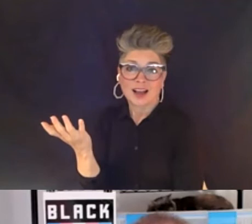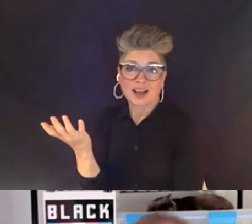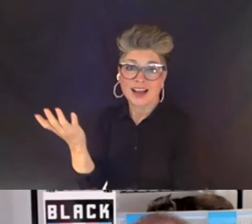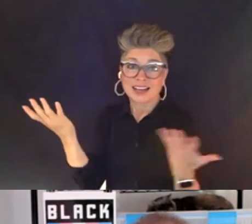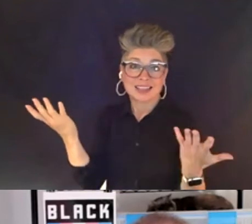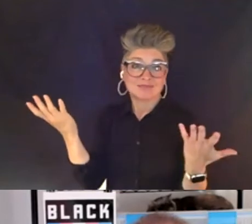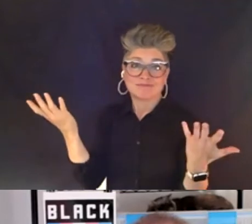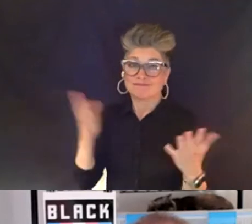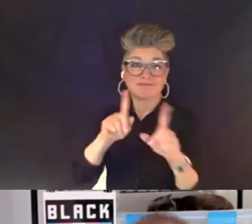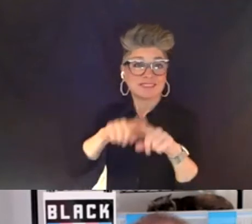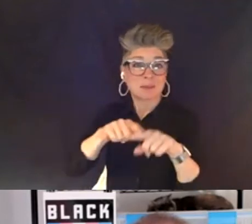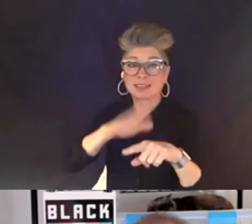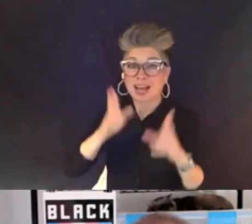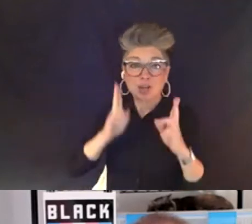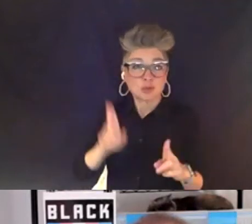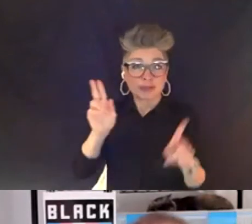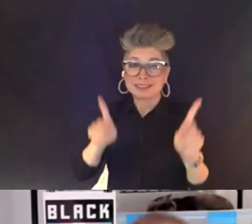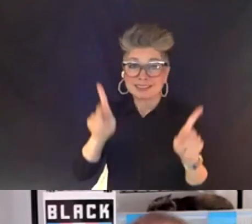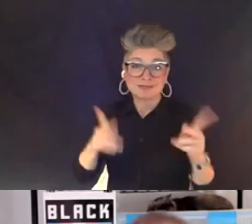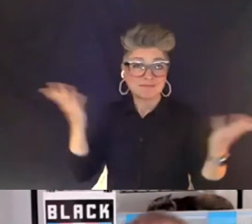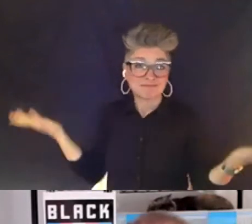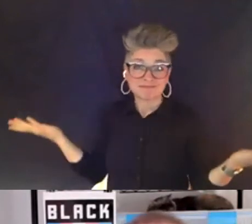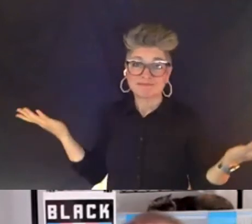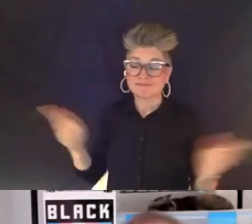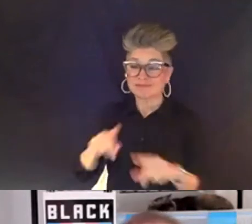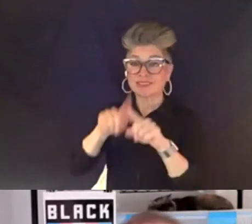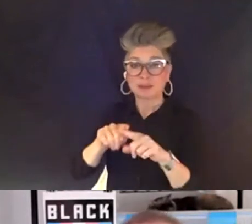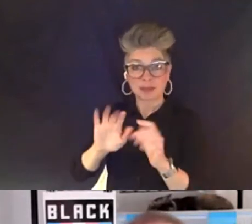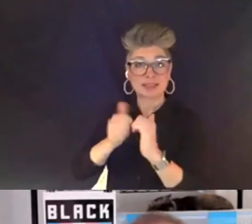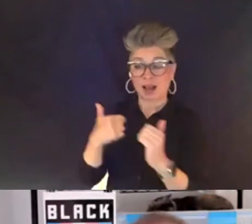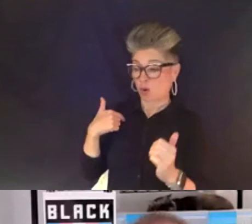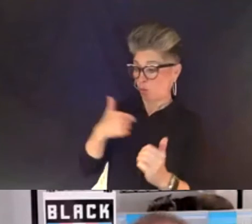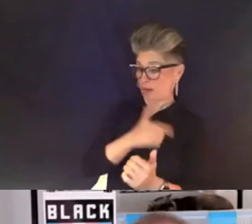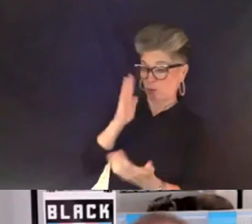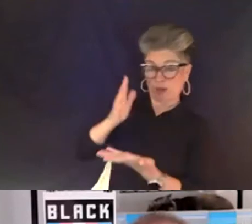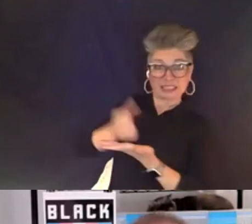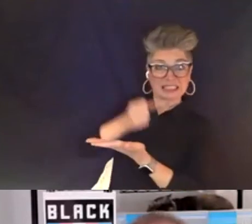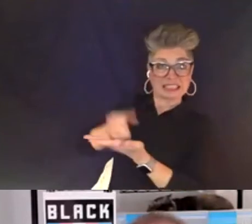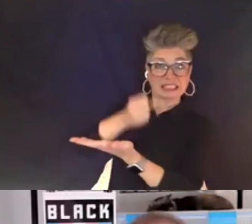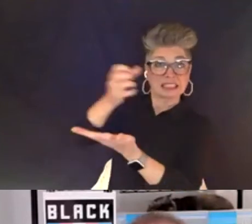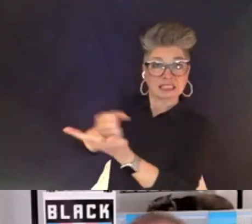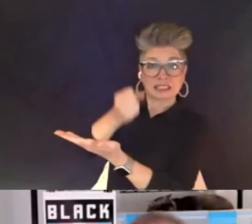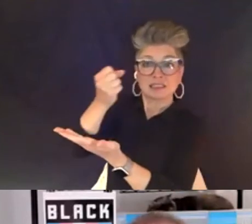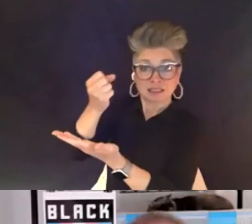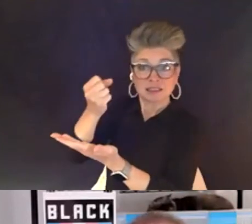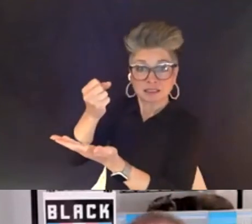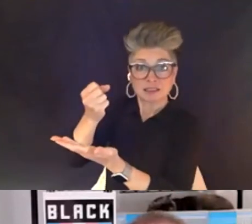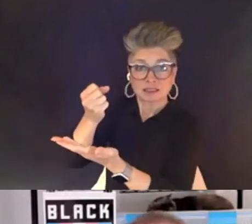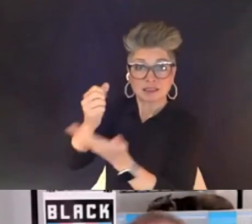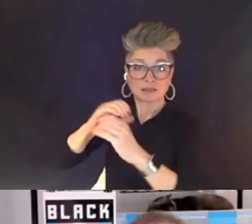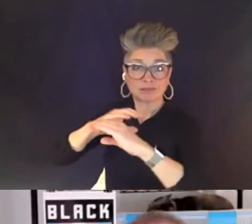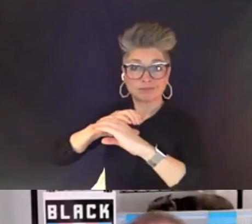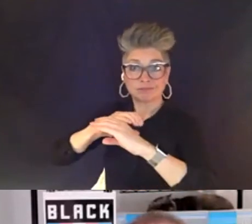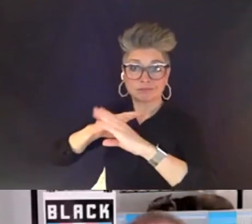on us. So it depends on how we want to utilize the tools available to us.